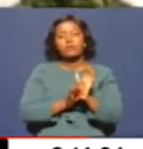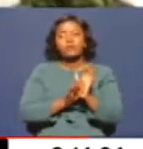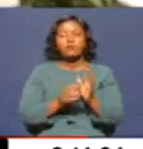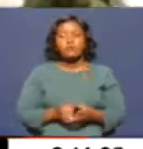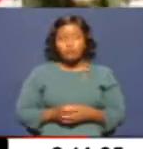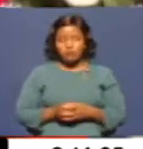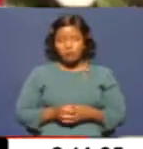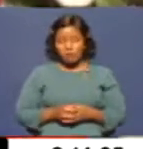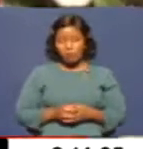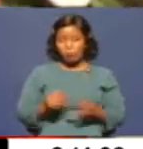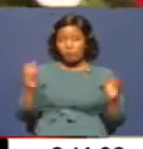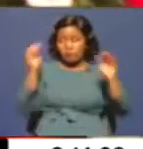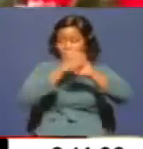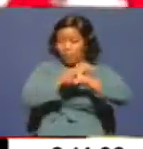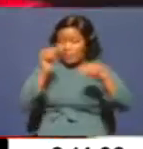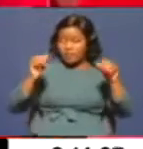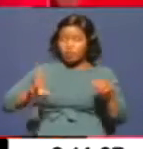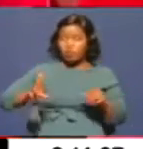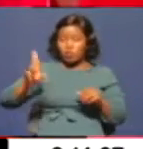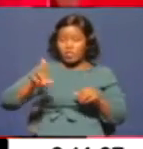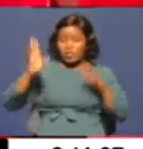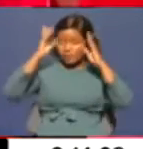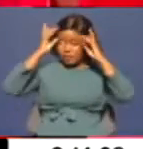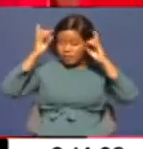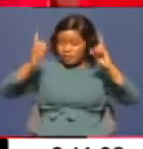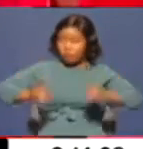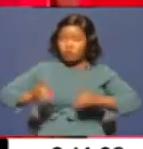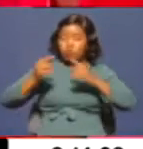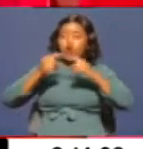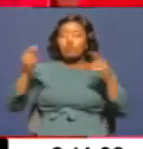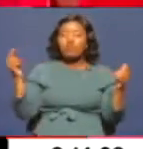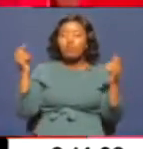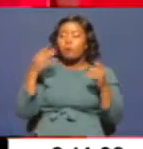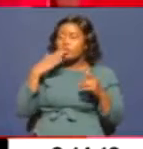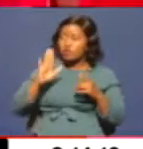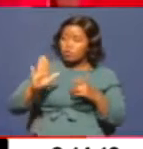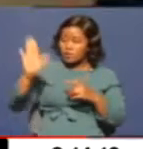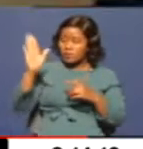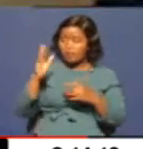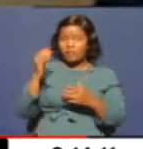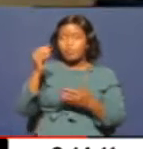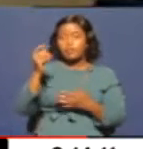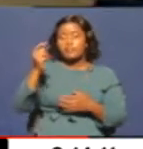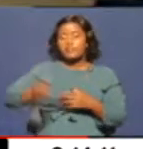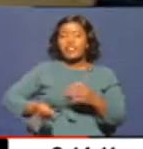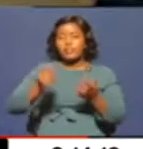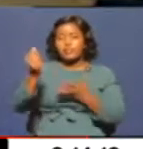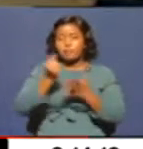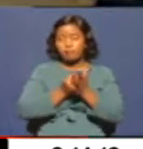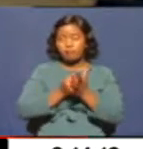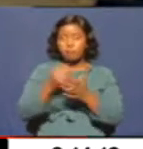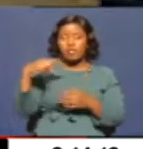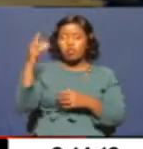Citing President Uhuru Kenyatta's decision to decline appointing judges recommended by the Judicial Service Commission and the High Court and Court of